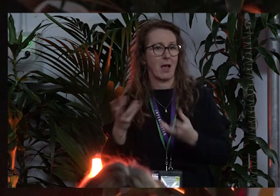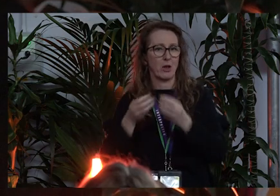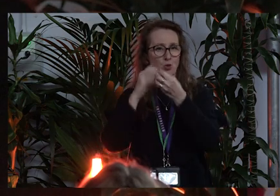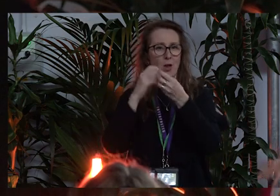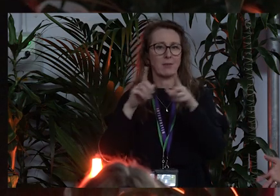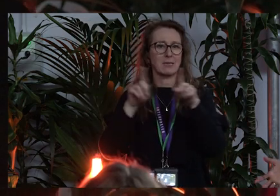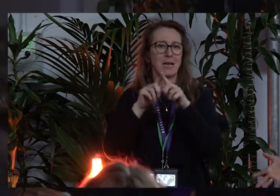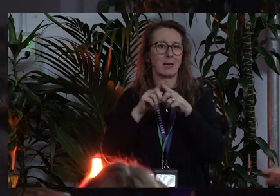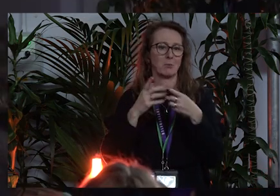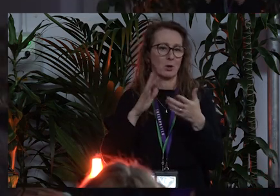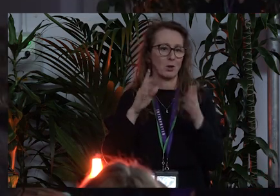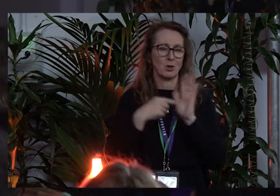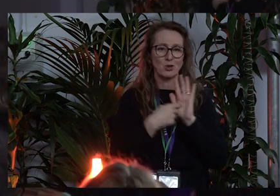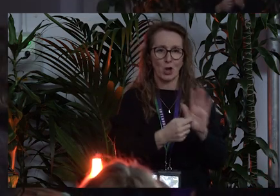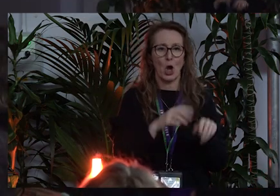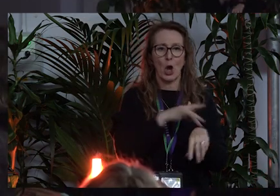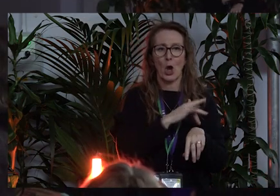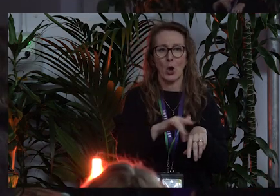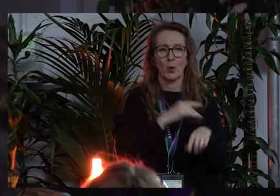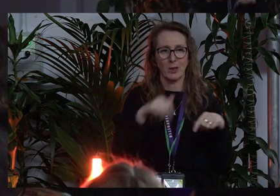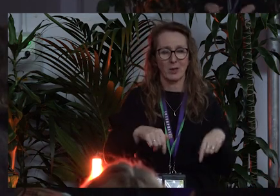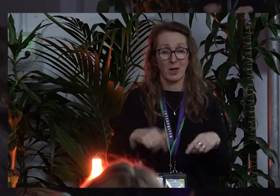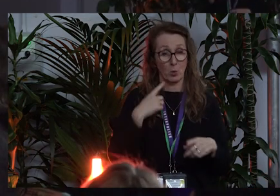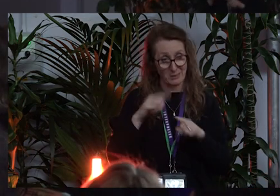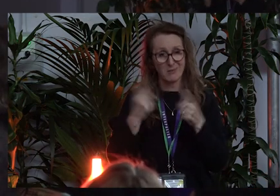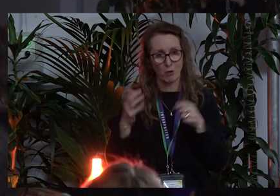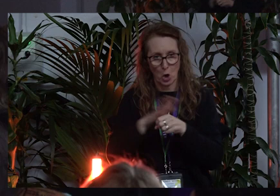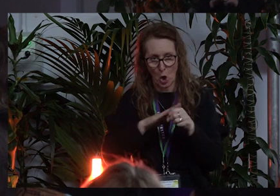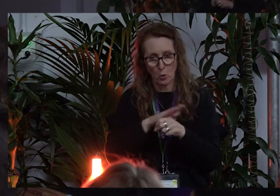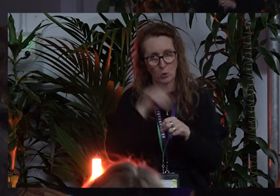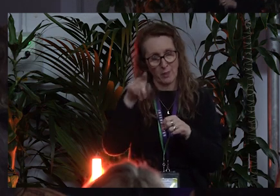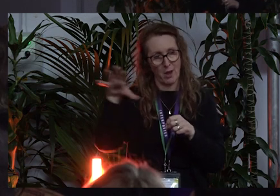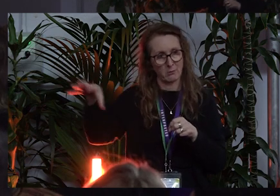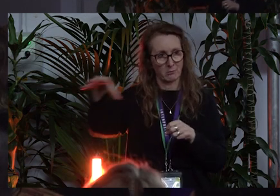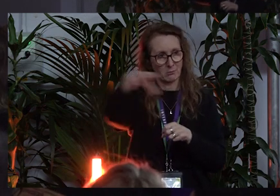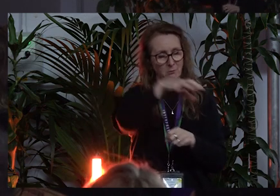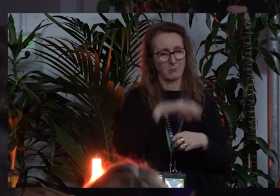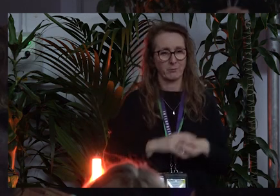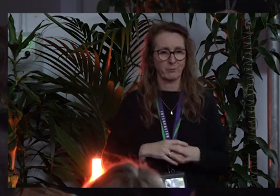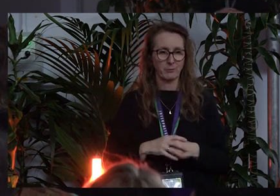here, it would be different and local to that place. Great.